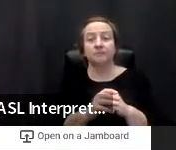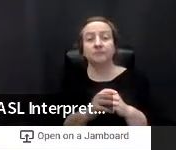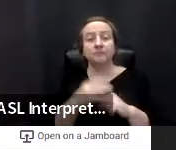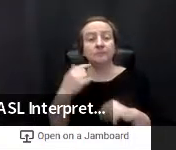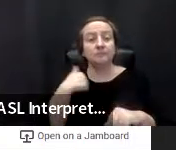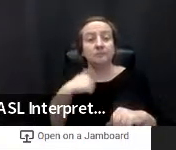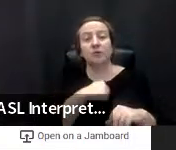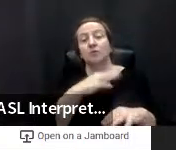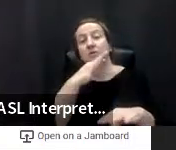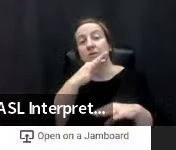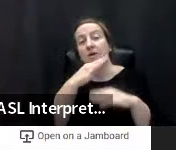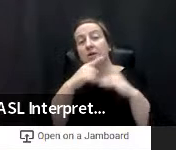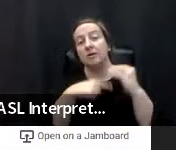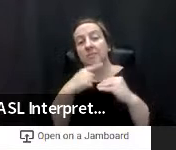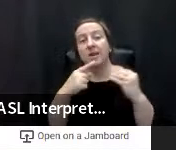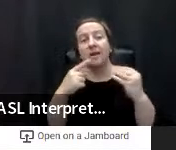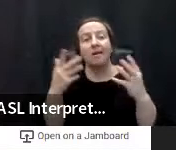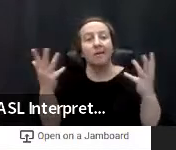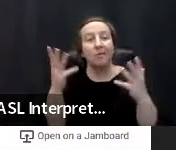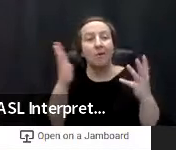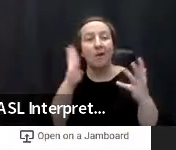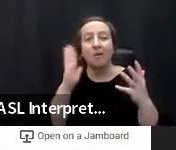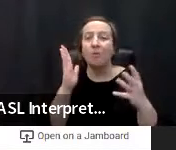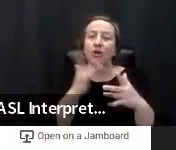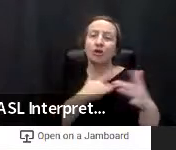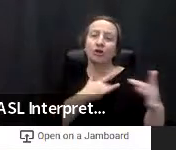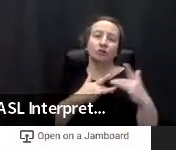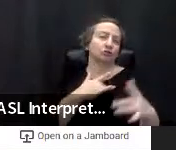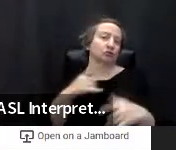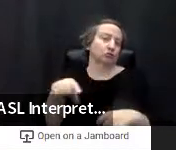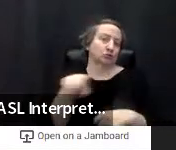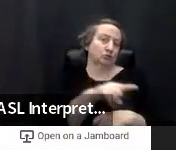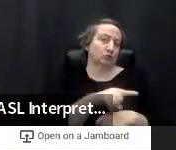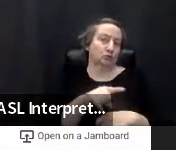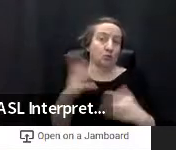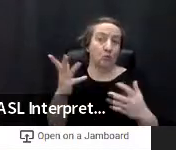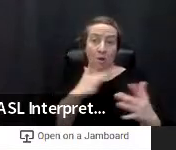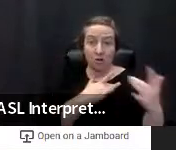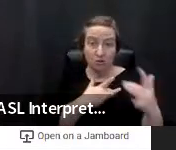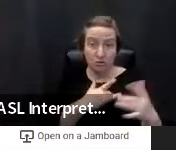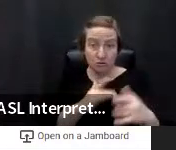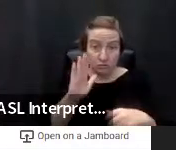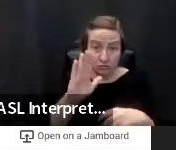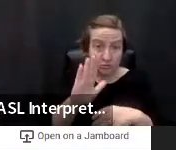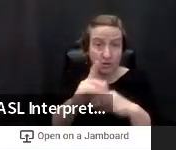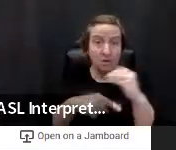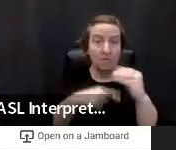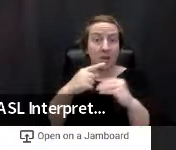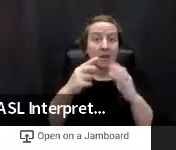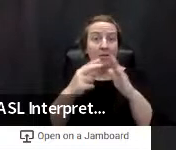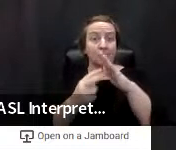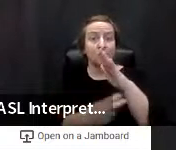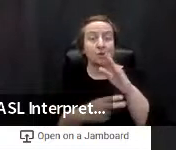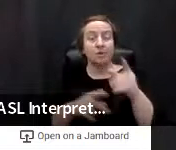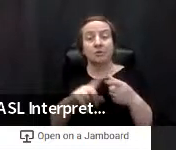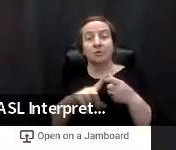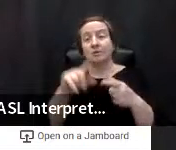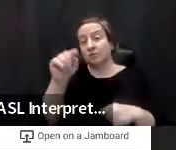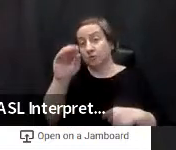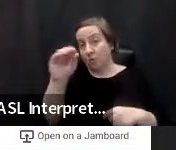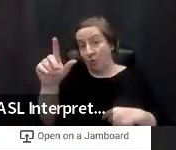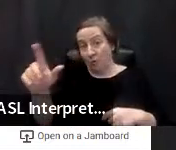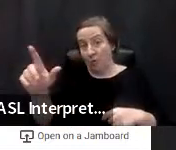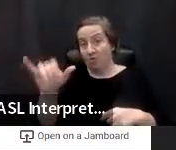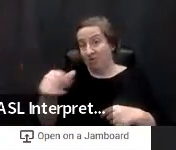We talked about what would concern you. What concerns you have on the bridge. Tolling was certainly